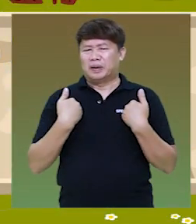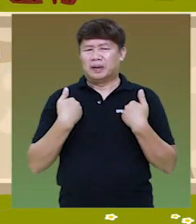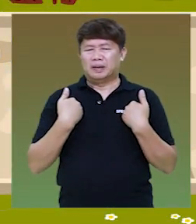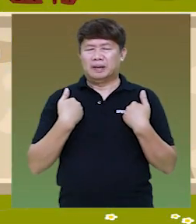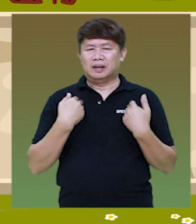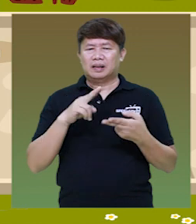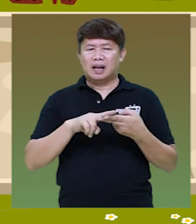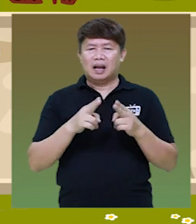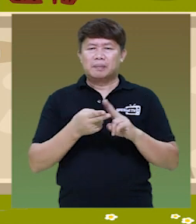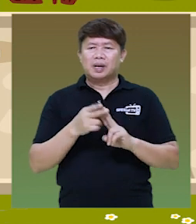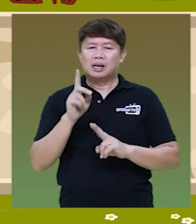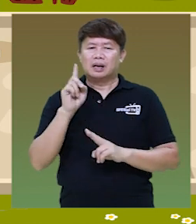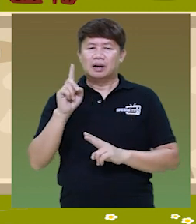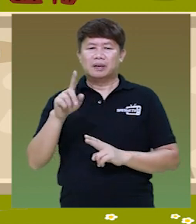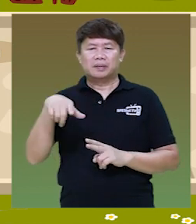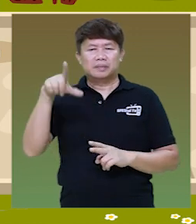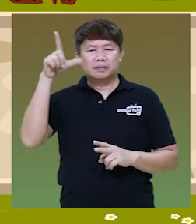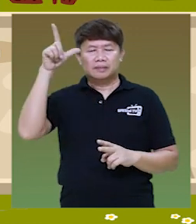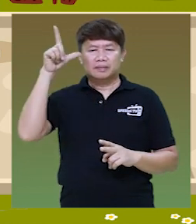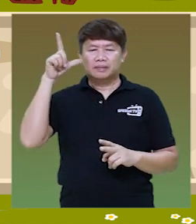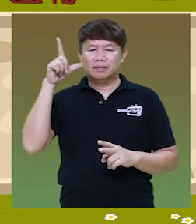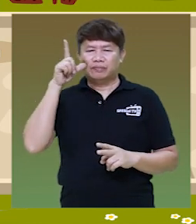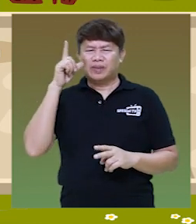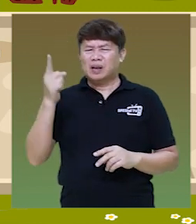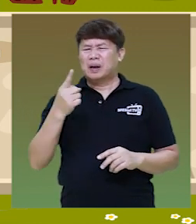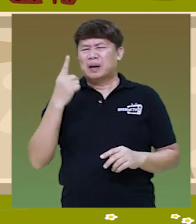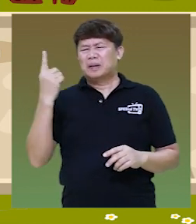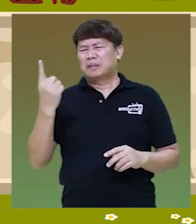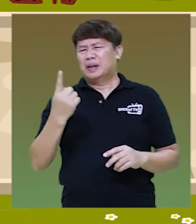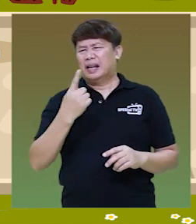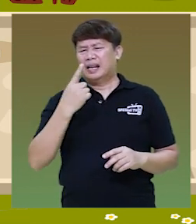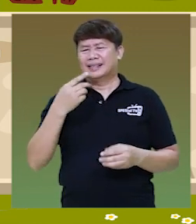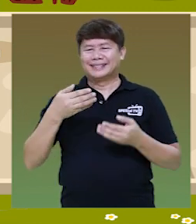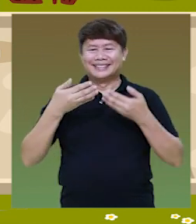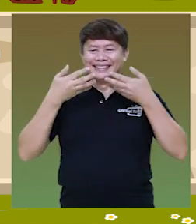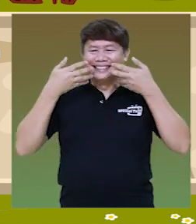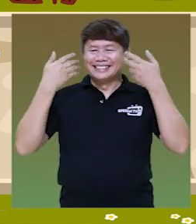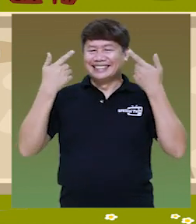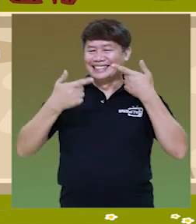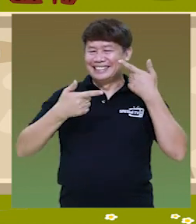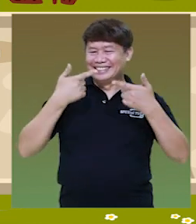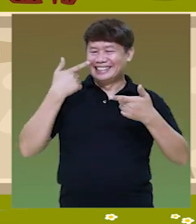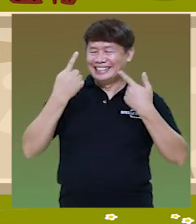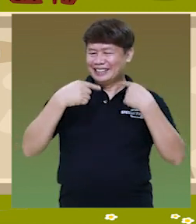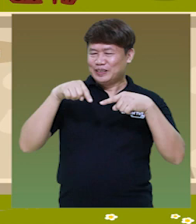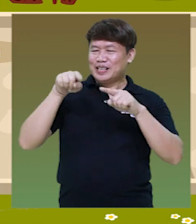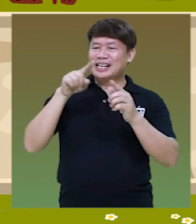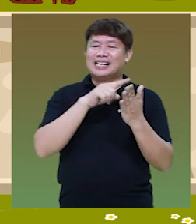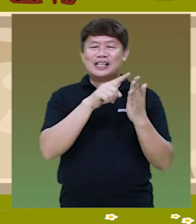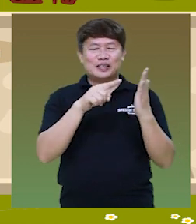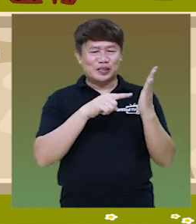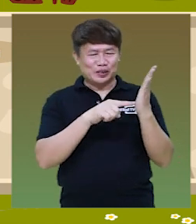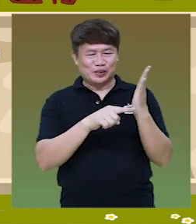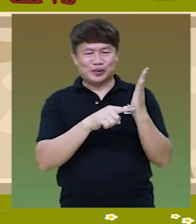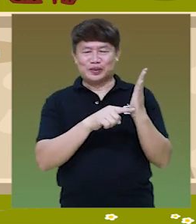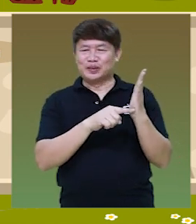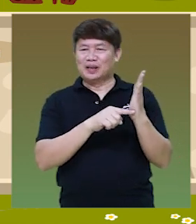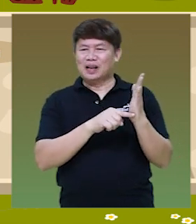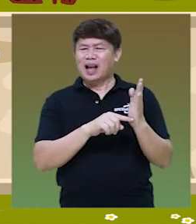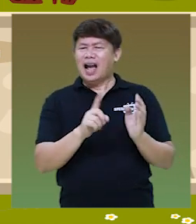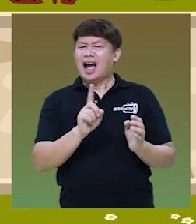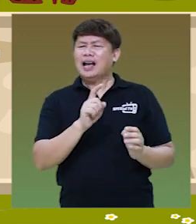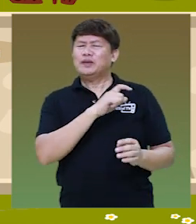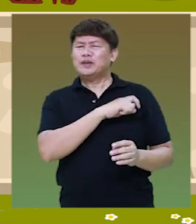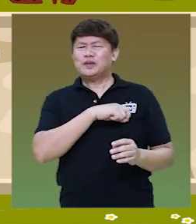Number 1. Lisa is always smiling and laughing as she went to the zoo.